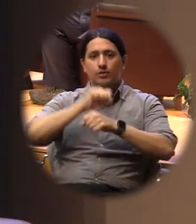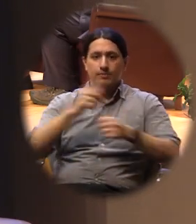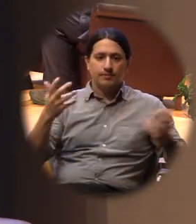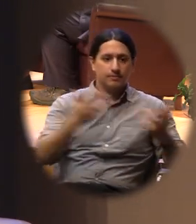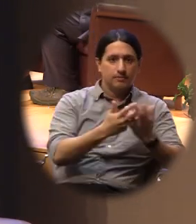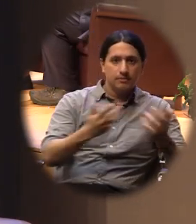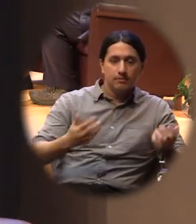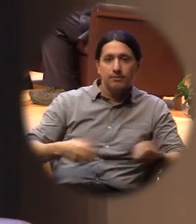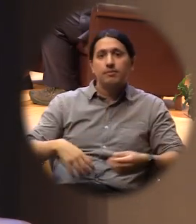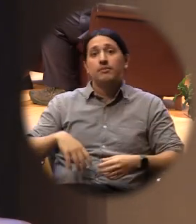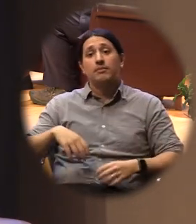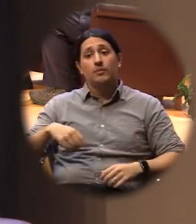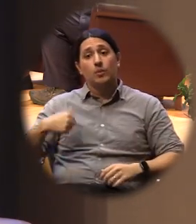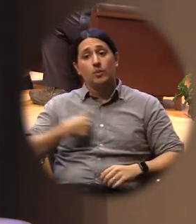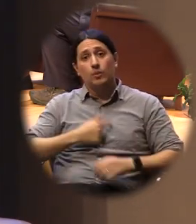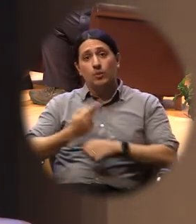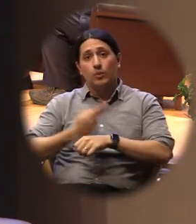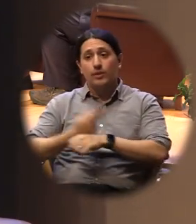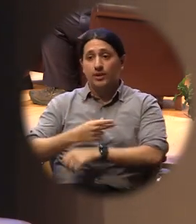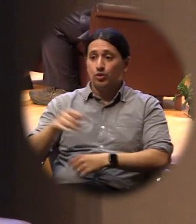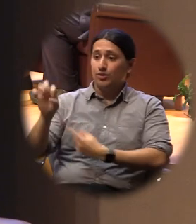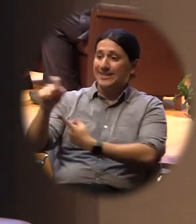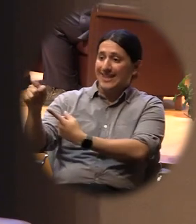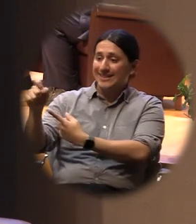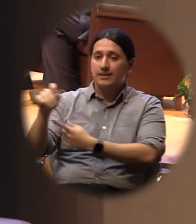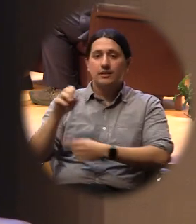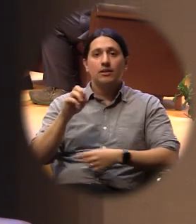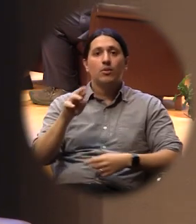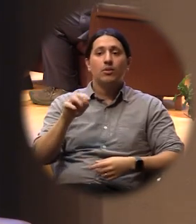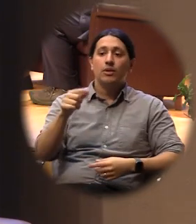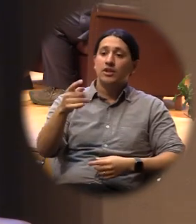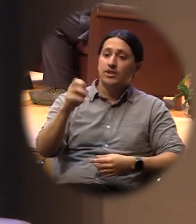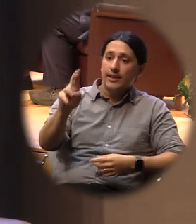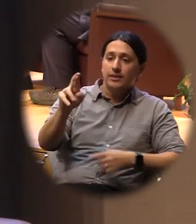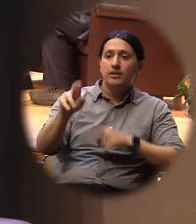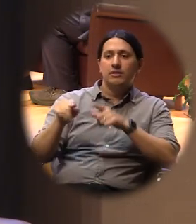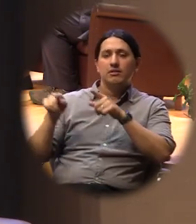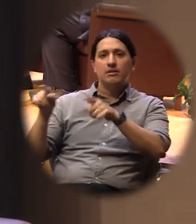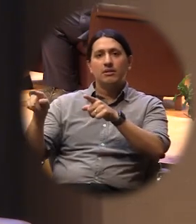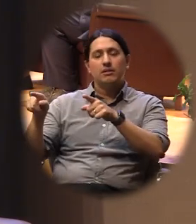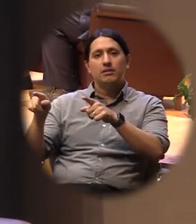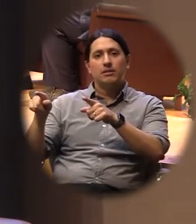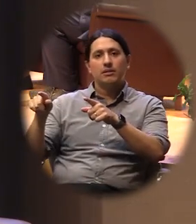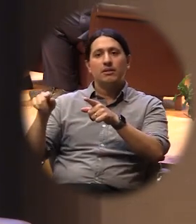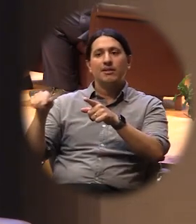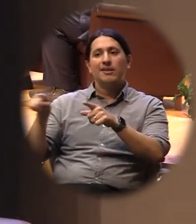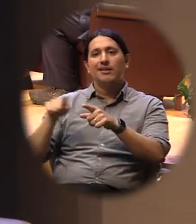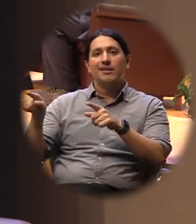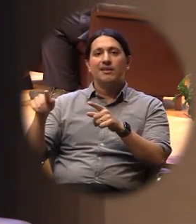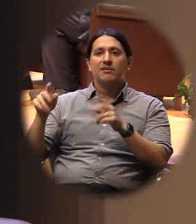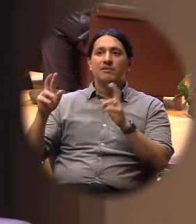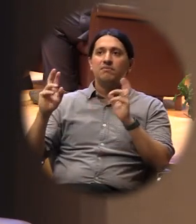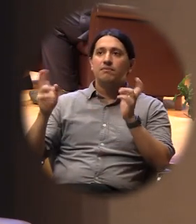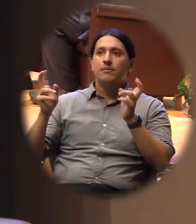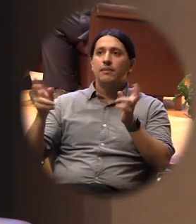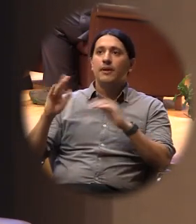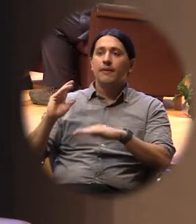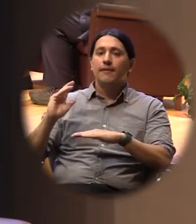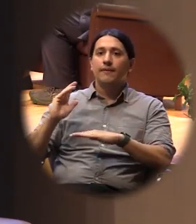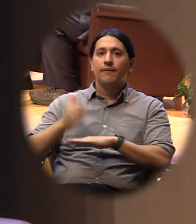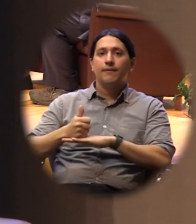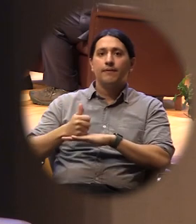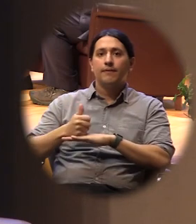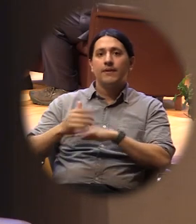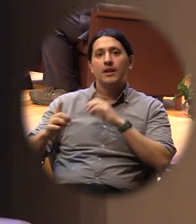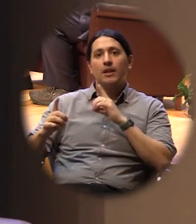use a term like sex or a term like gender, it tends to fix the conversation in a way